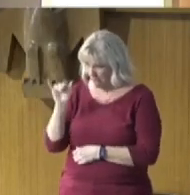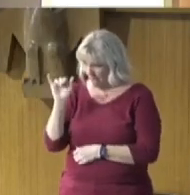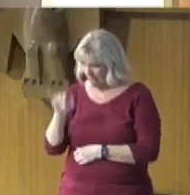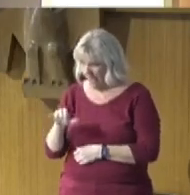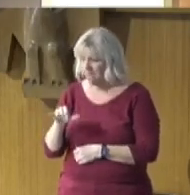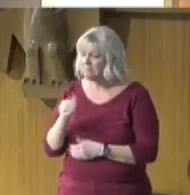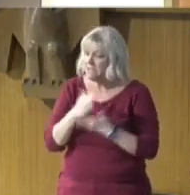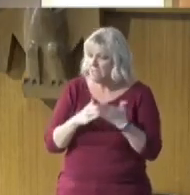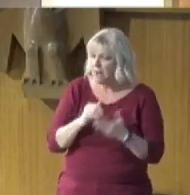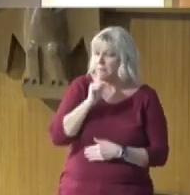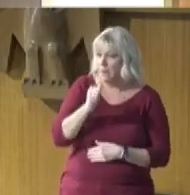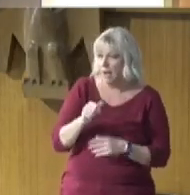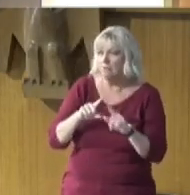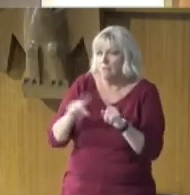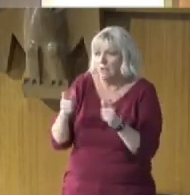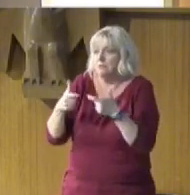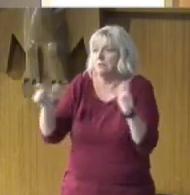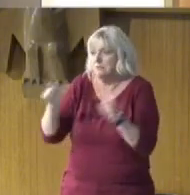who vote for Trump.